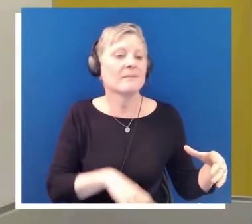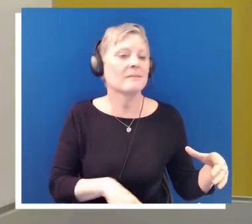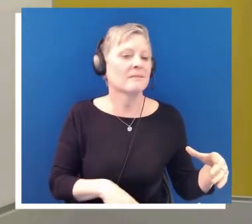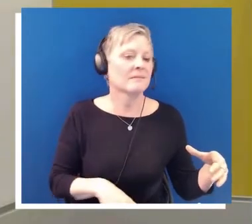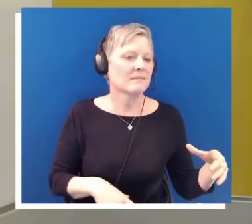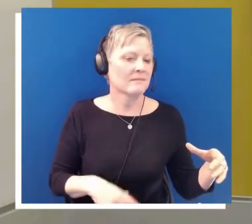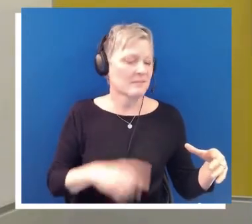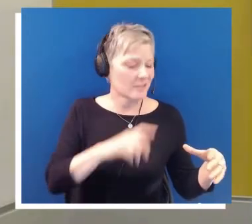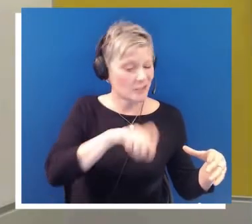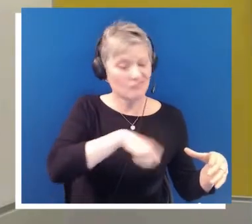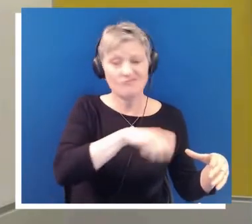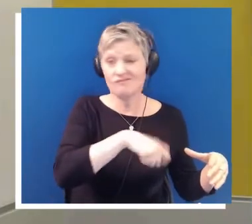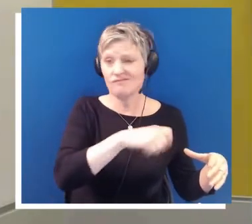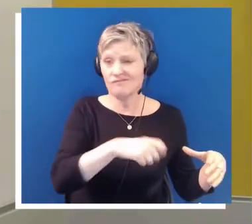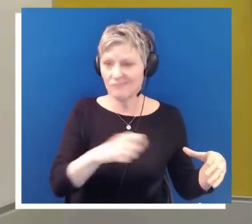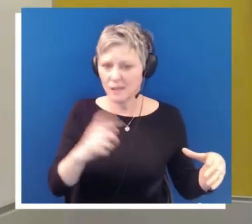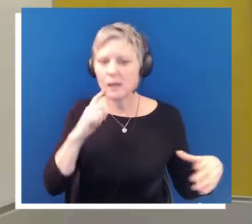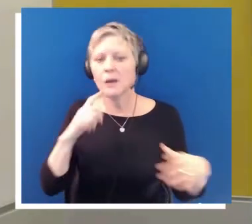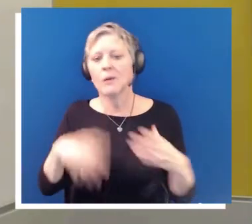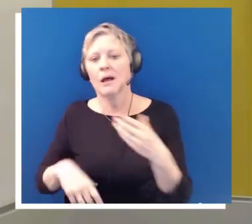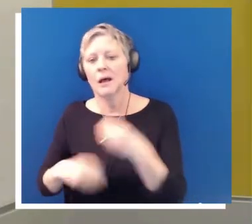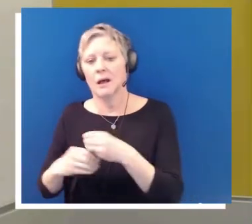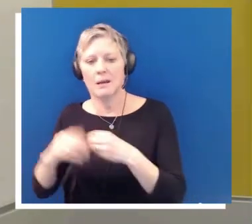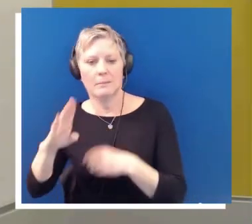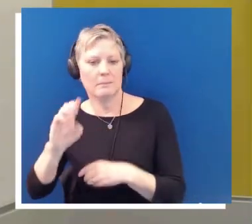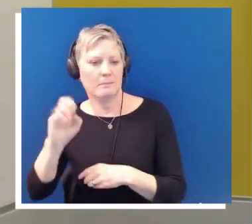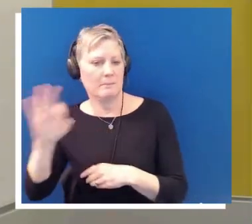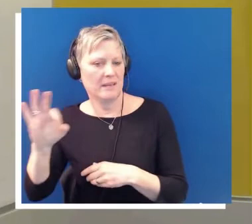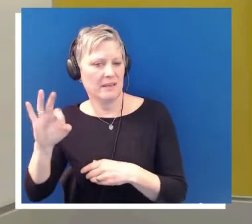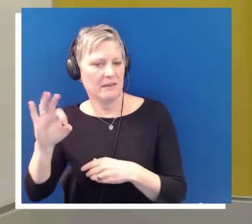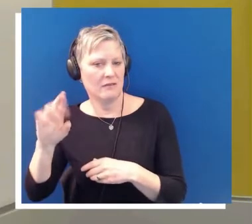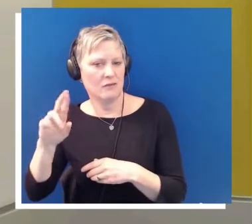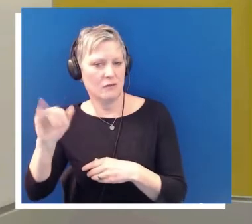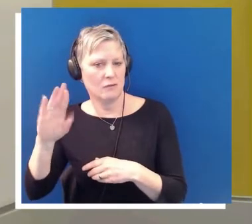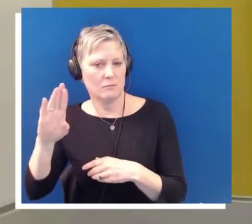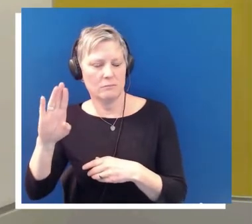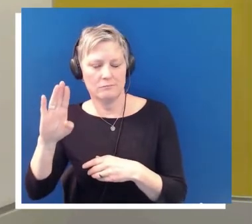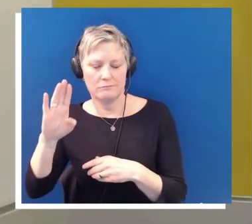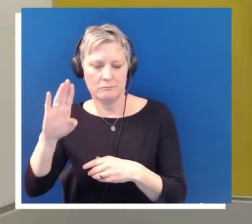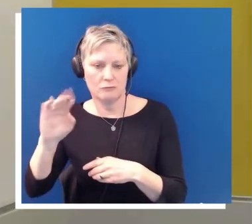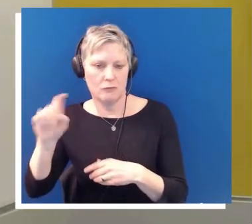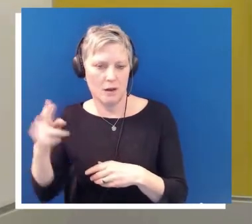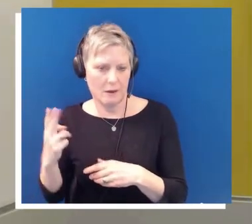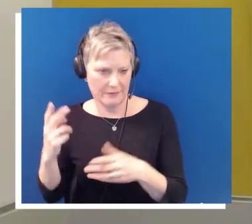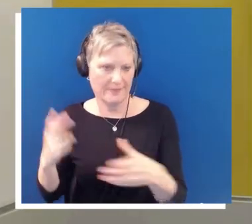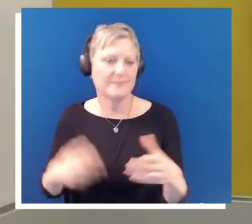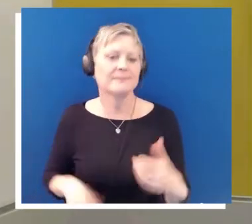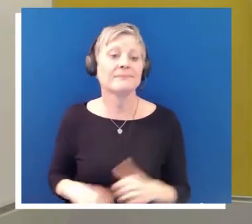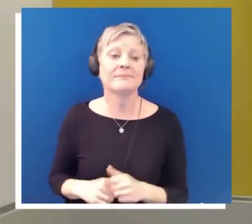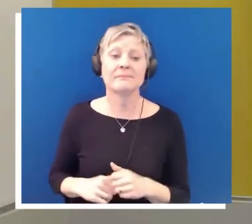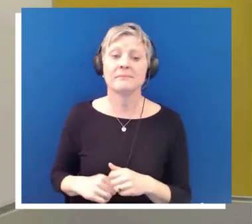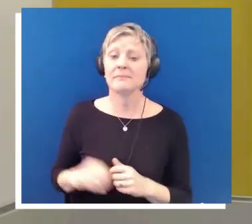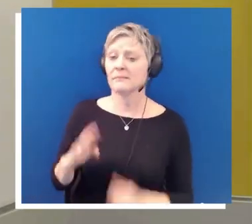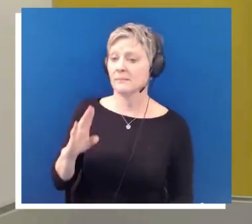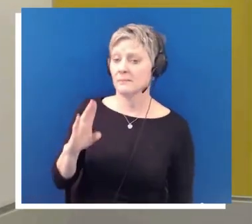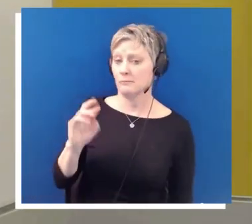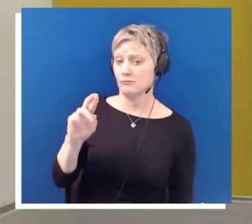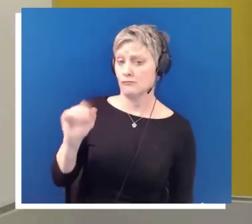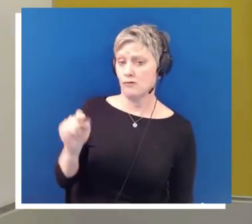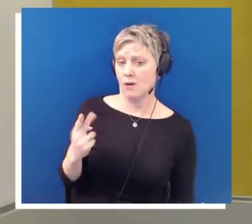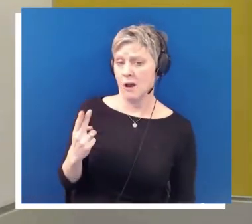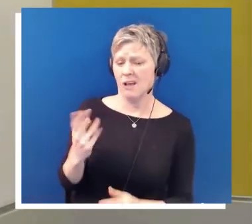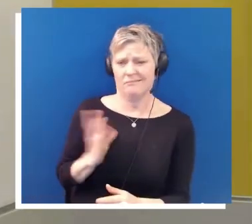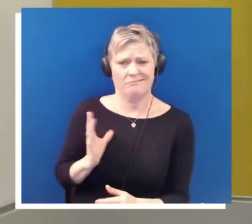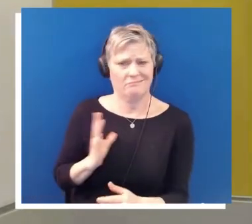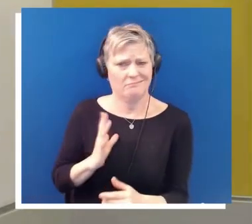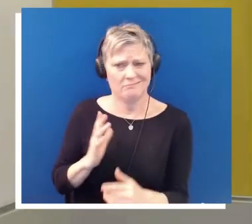going to add a nice beef broth to this, and we're going to deglaze our pan. If you're looking for the beef broth, what you can do in the grocery store,